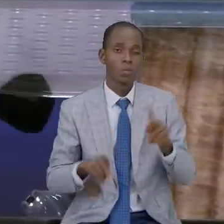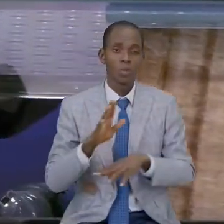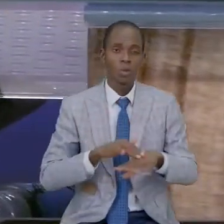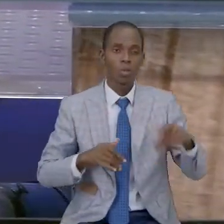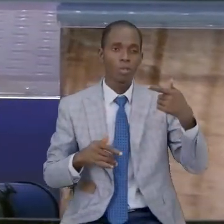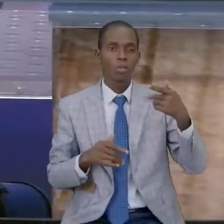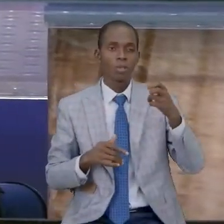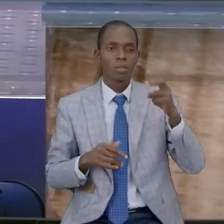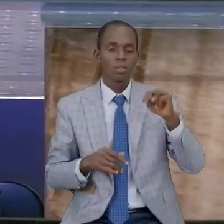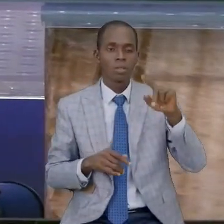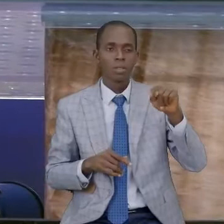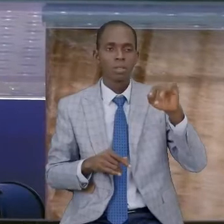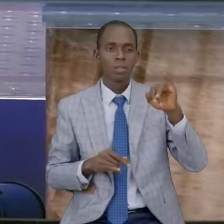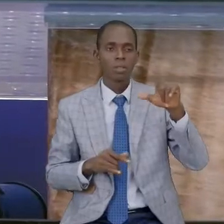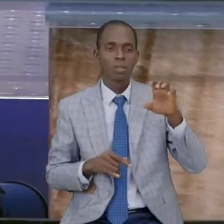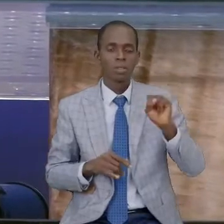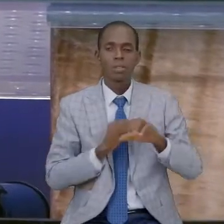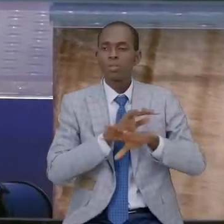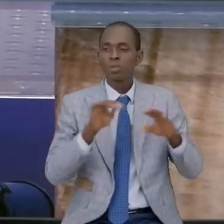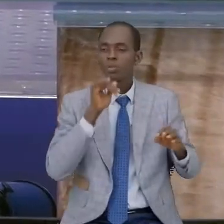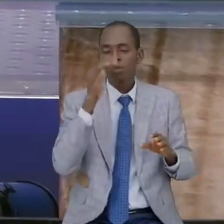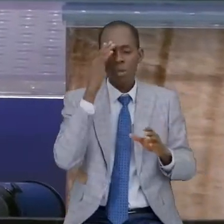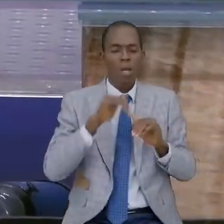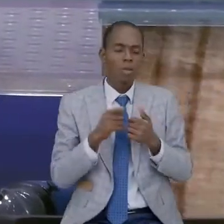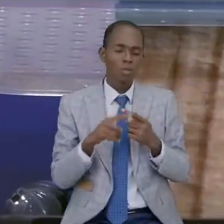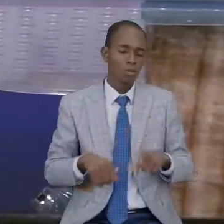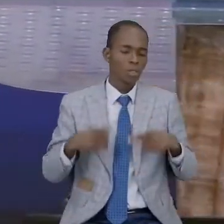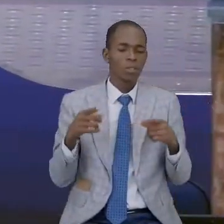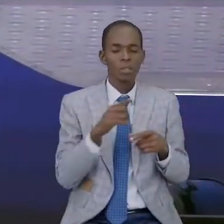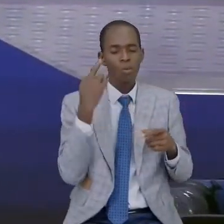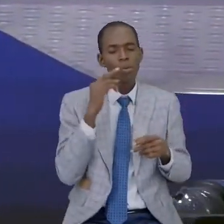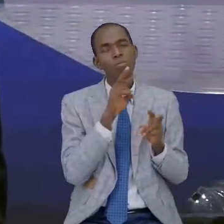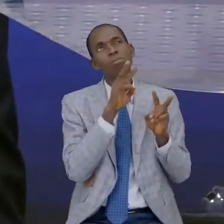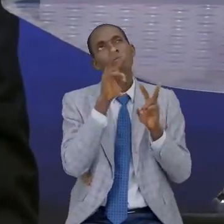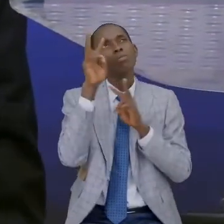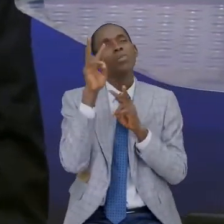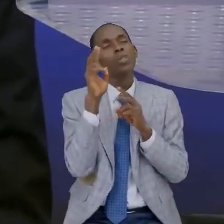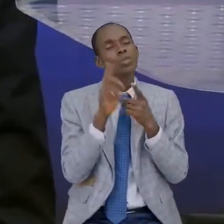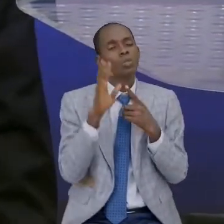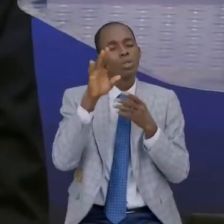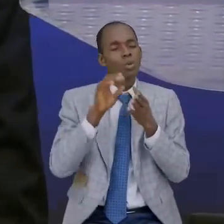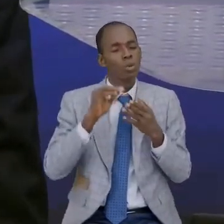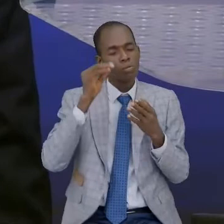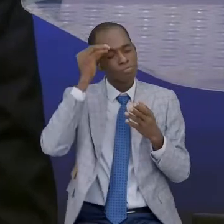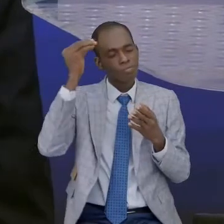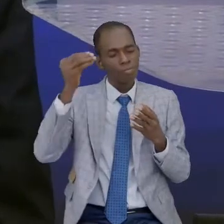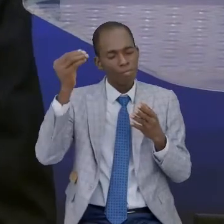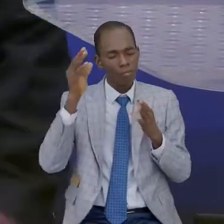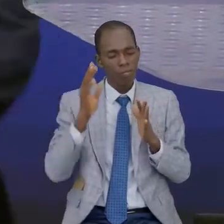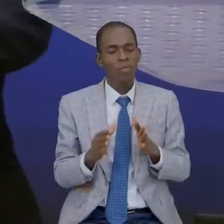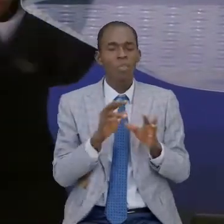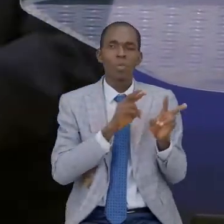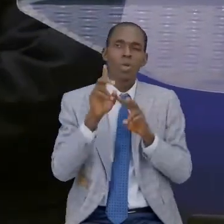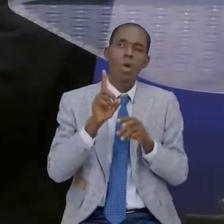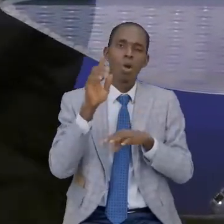too, all those Gentiles, they didn't know how to live. They were looking up to their philosophers. They were looking up to